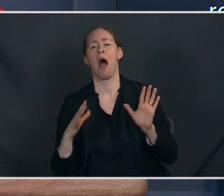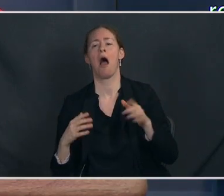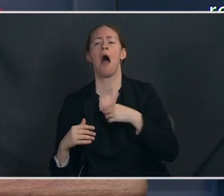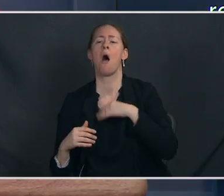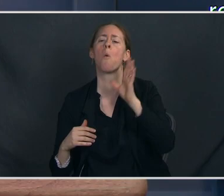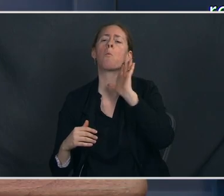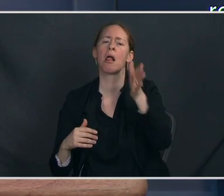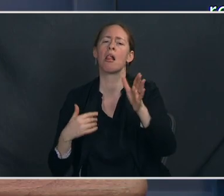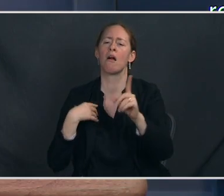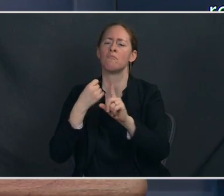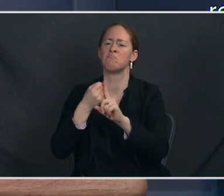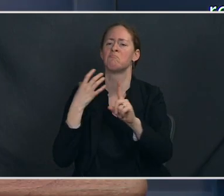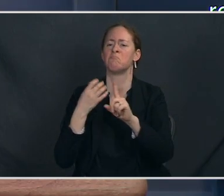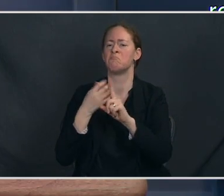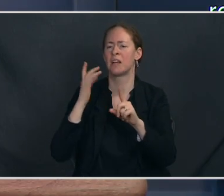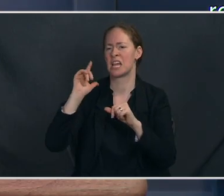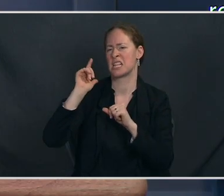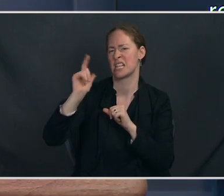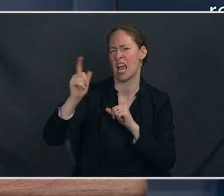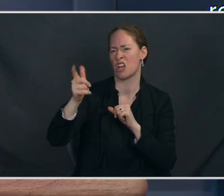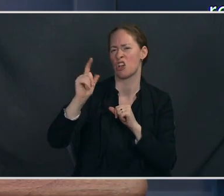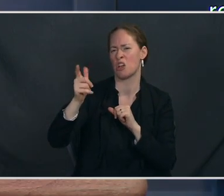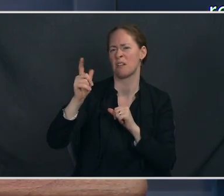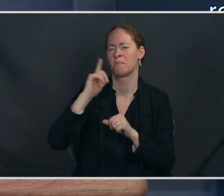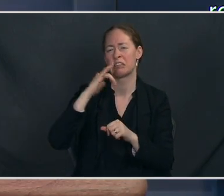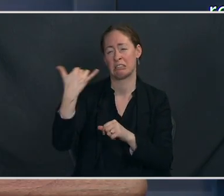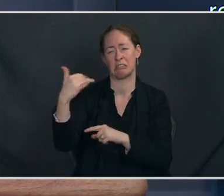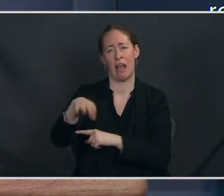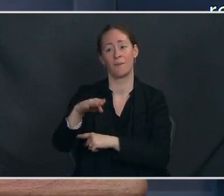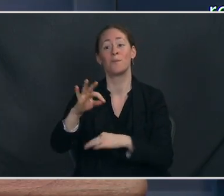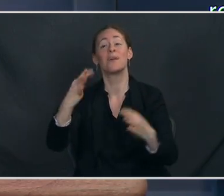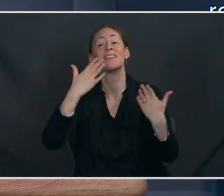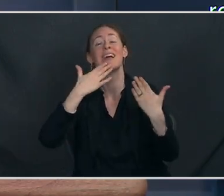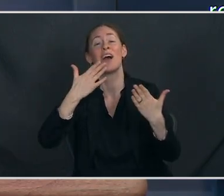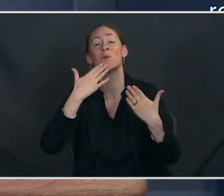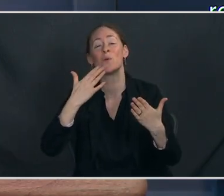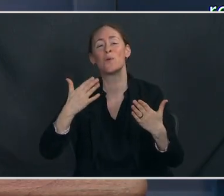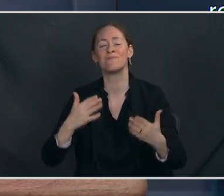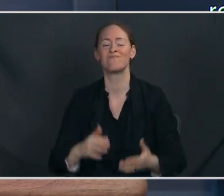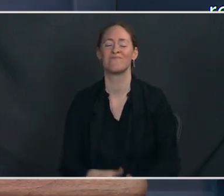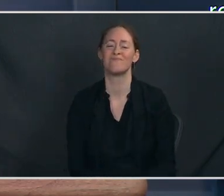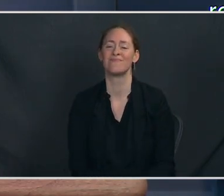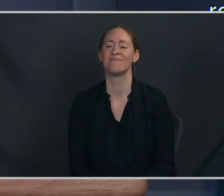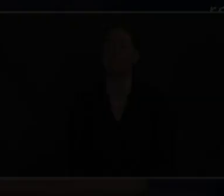I assume, sometime early this afternoon. Thanks, everyone. Thank you. Maria, thank you.